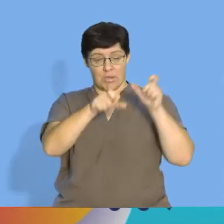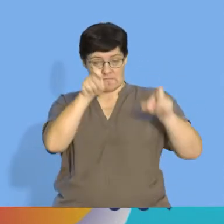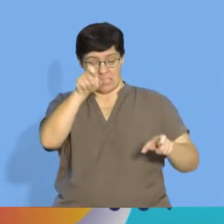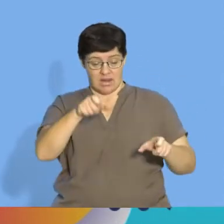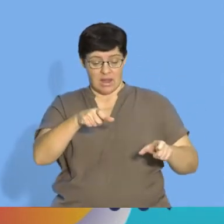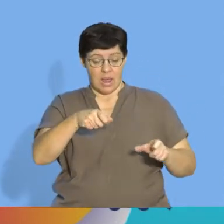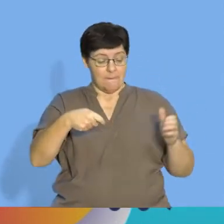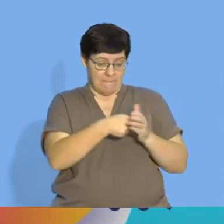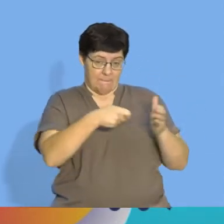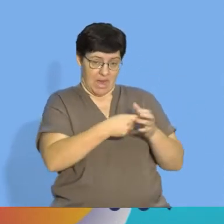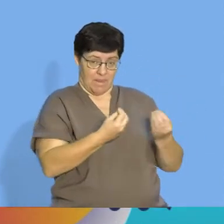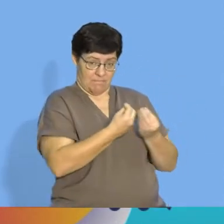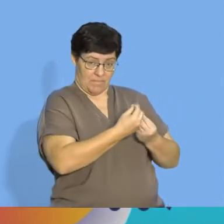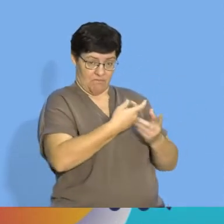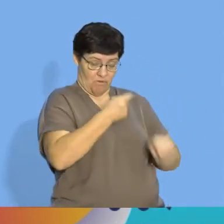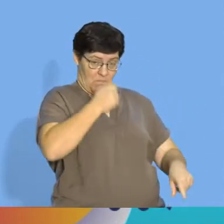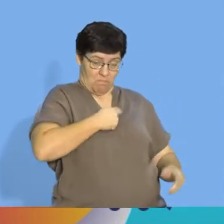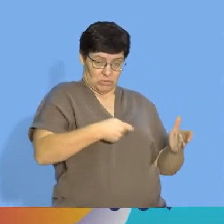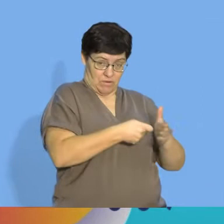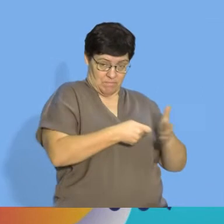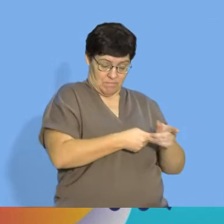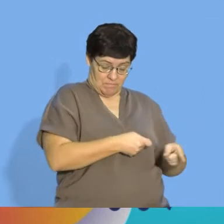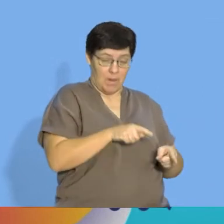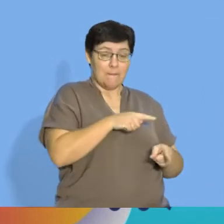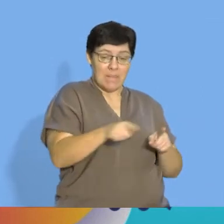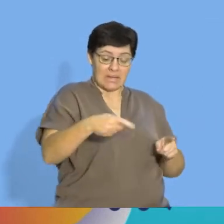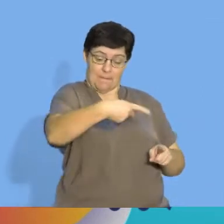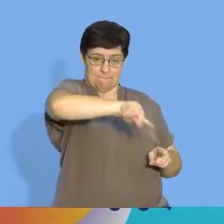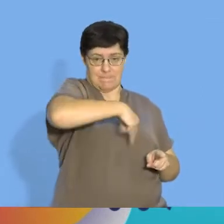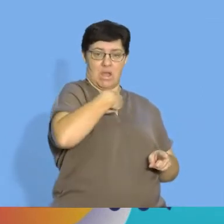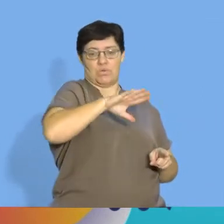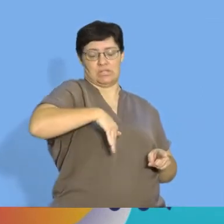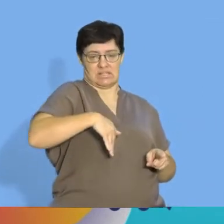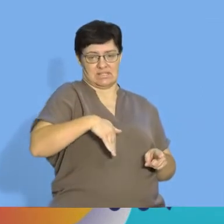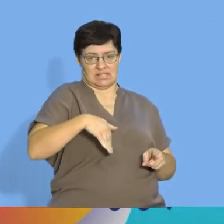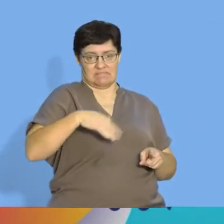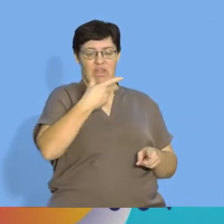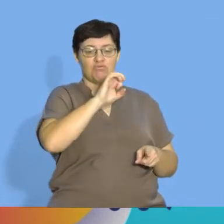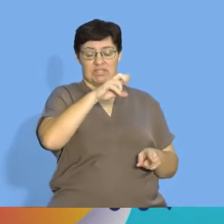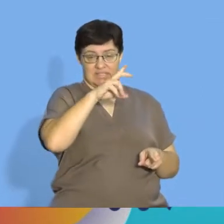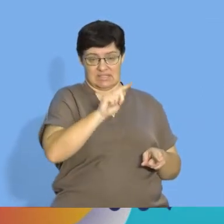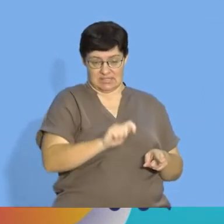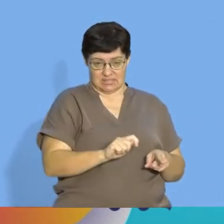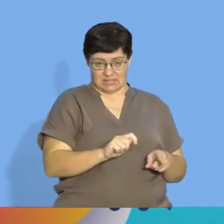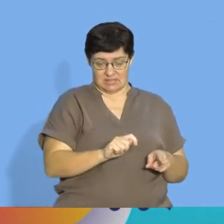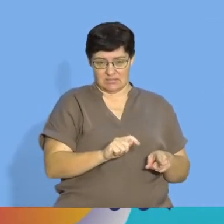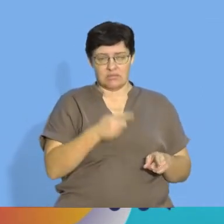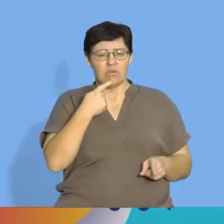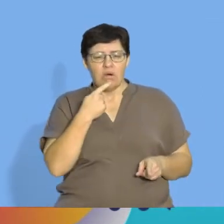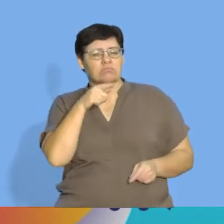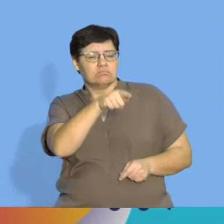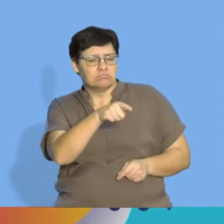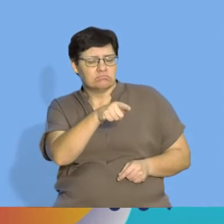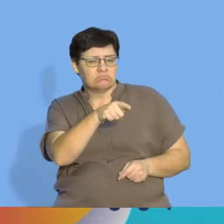Number one, so the most important component is your credit sales. Number two, you look at the proviso. How are